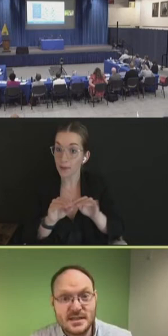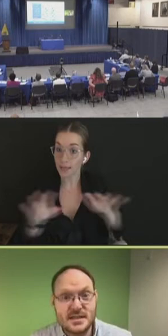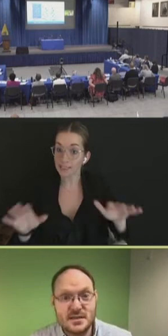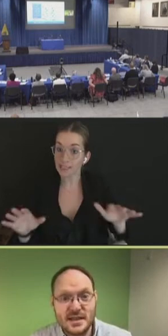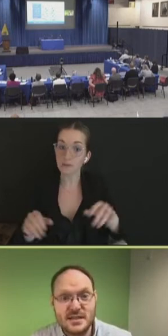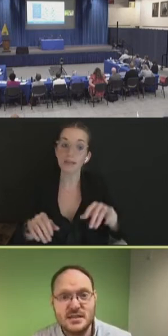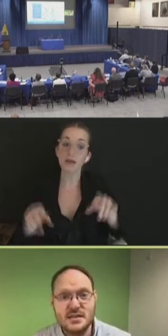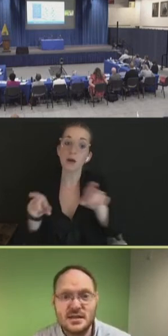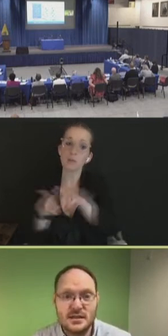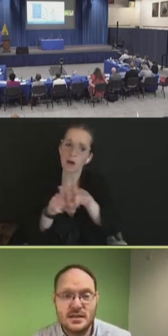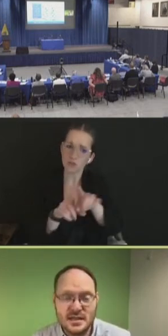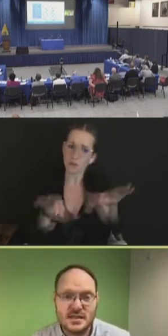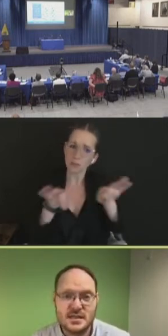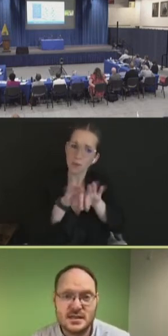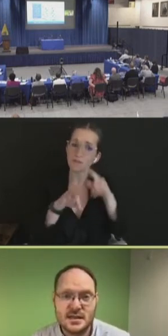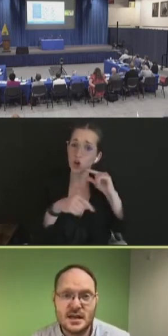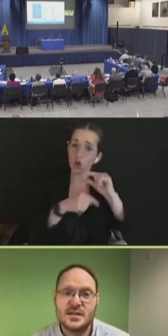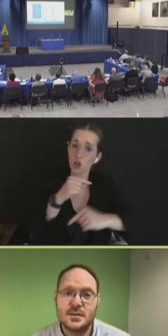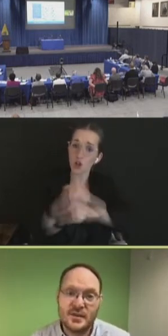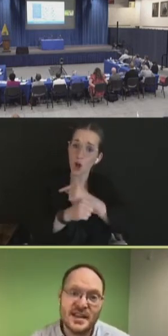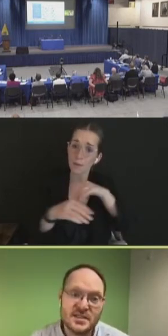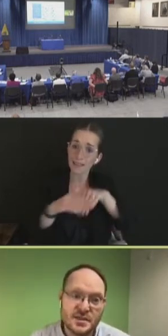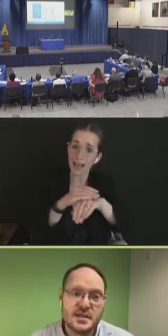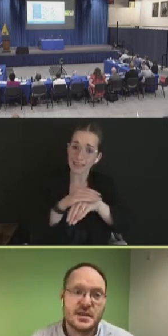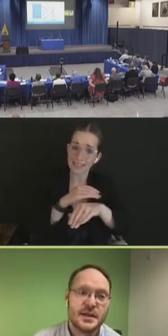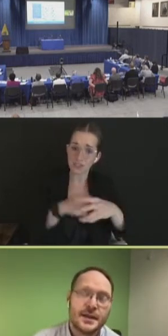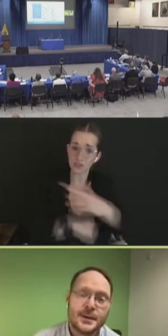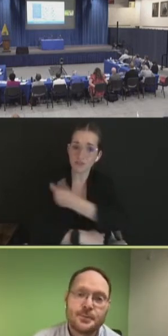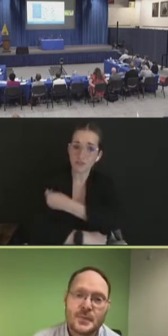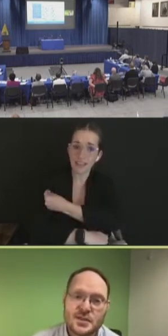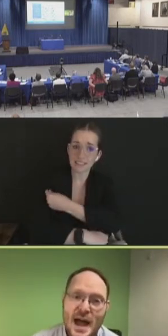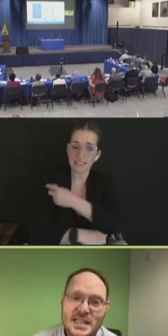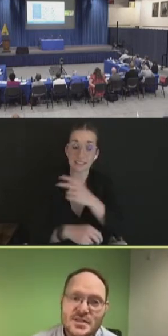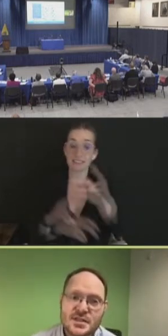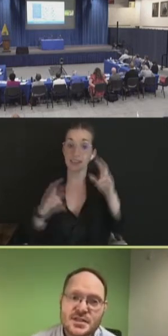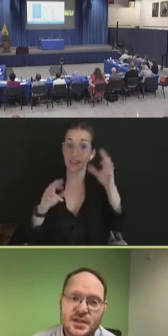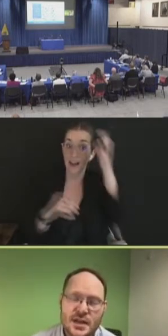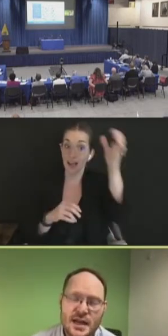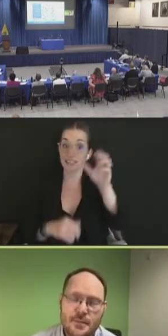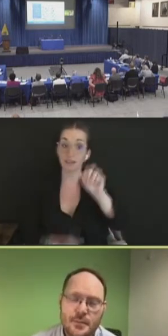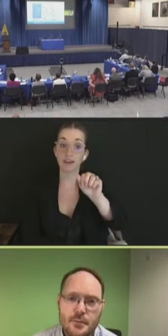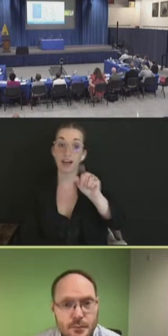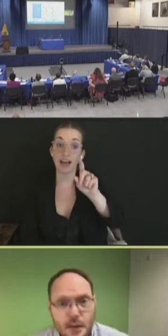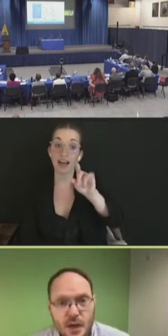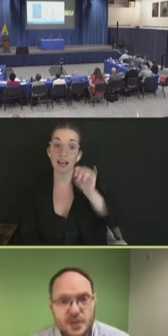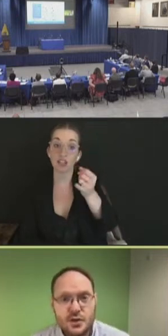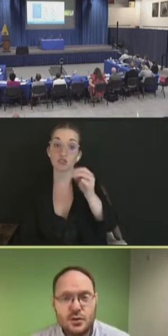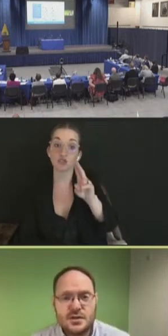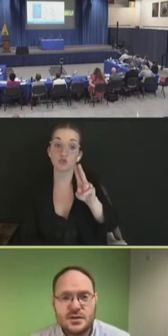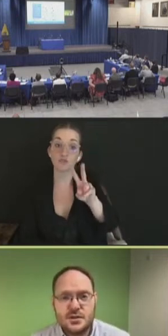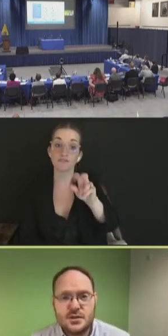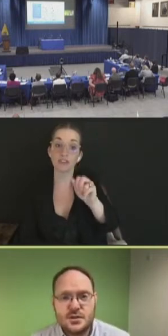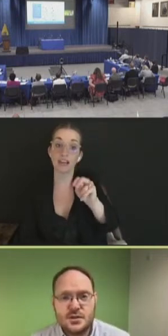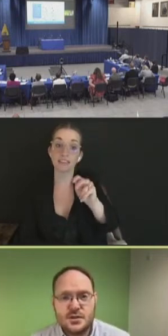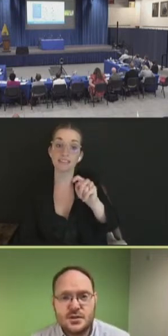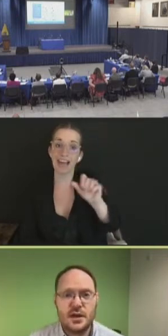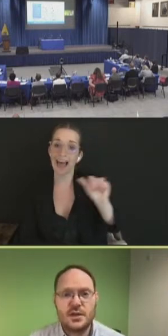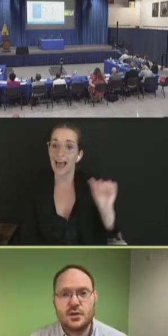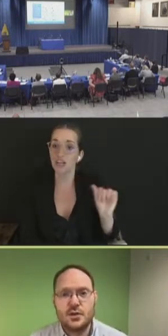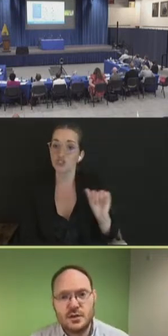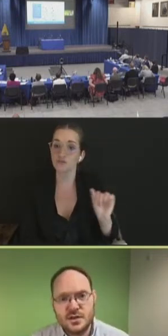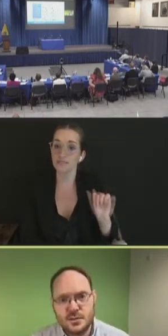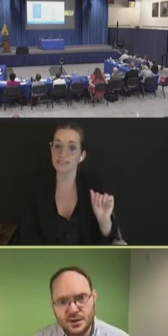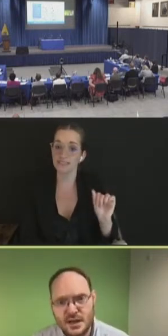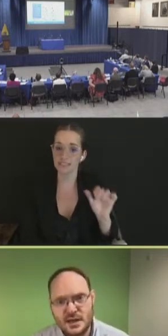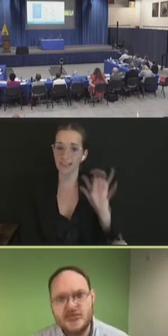global access to vaccines, and this is the concept of adjuvants. So adjuvants are molecules, usually